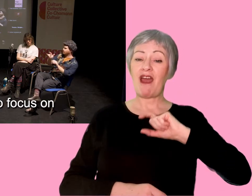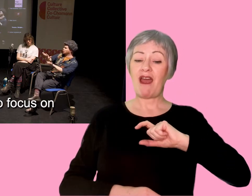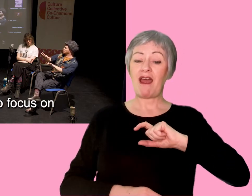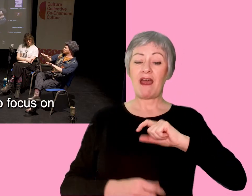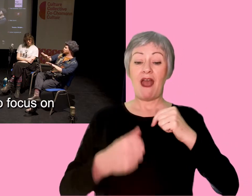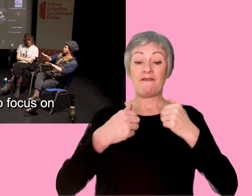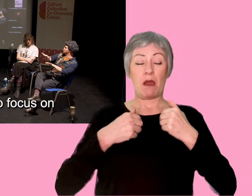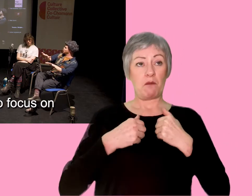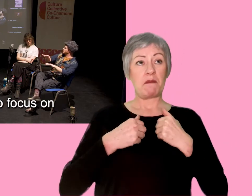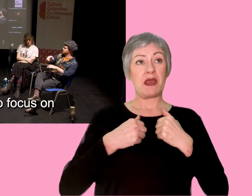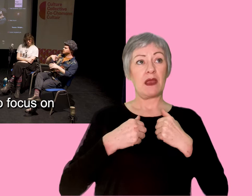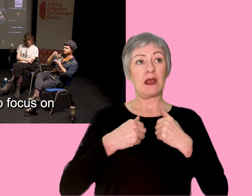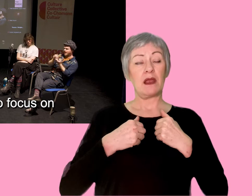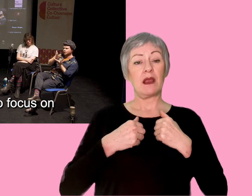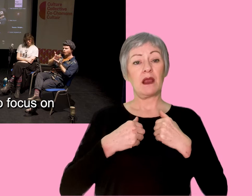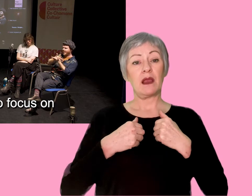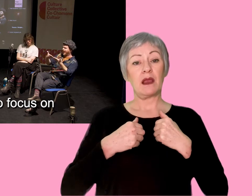me to be able to